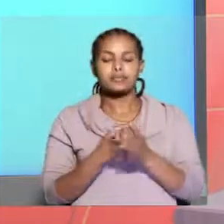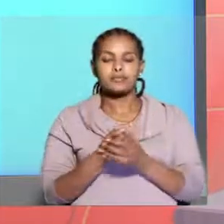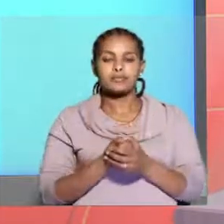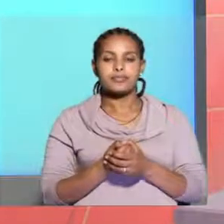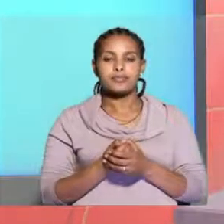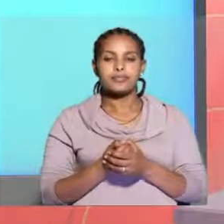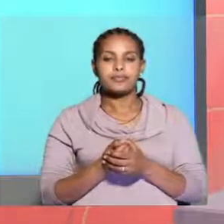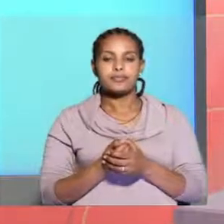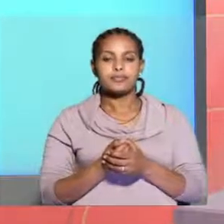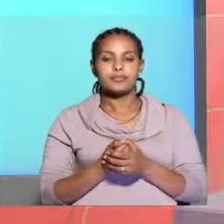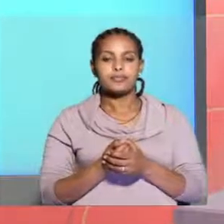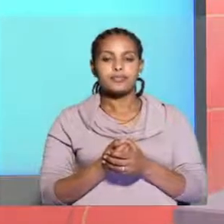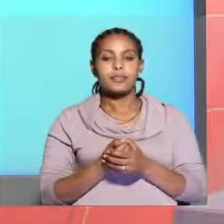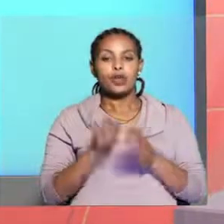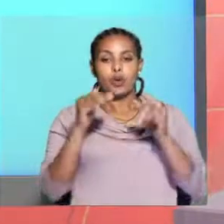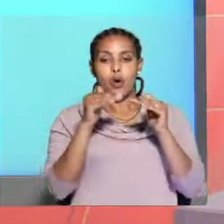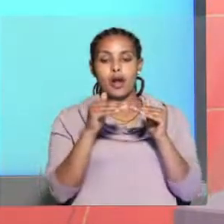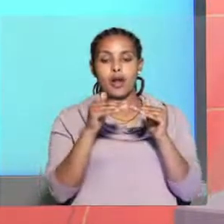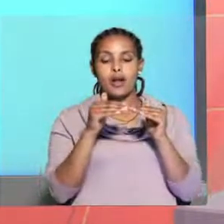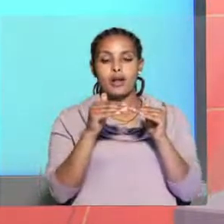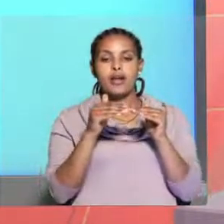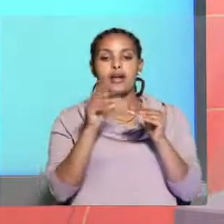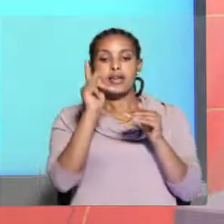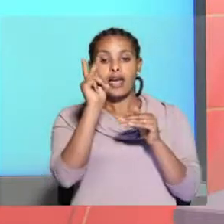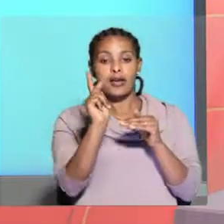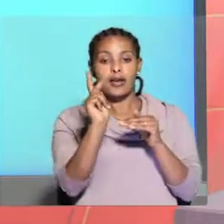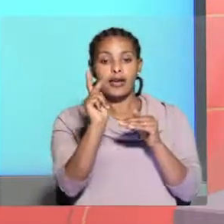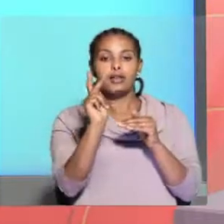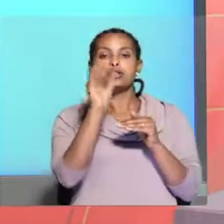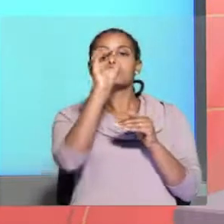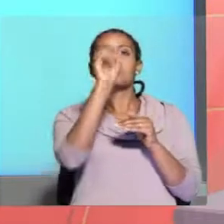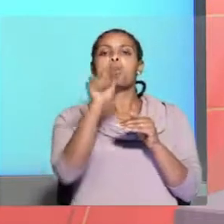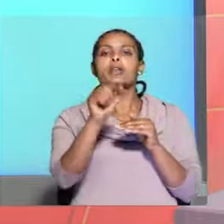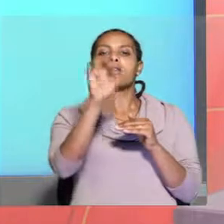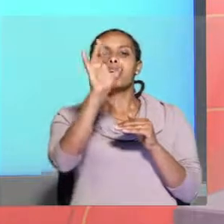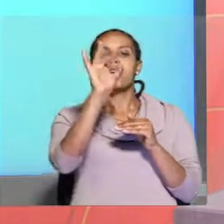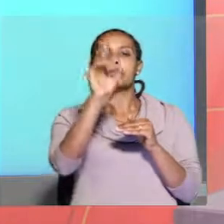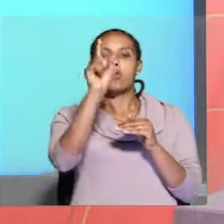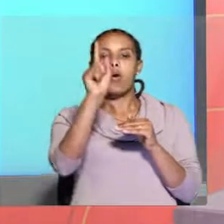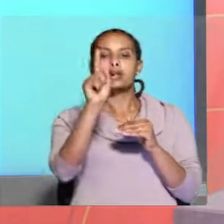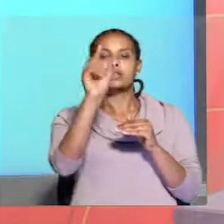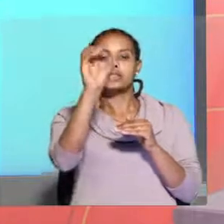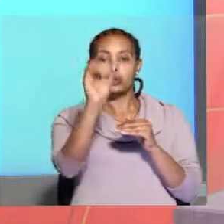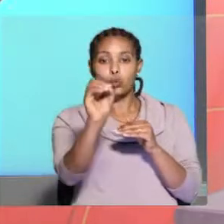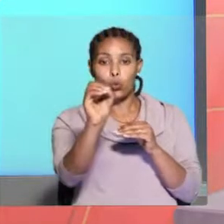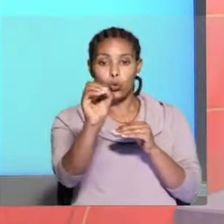minutes equal K is